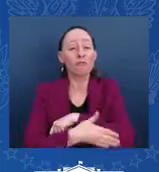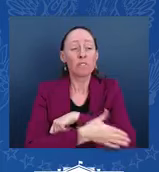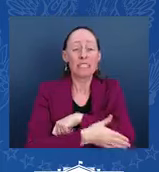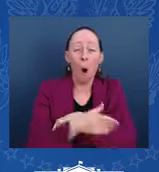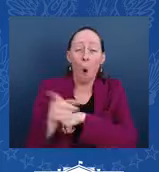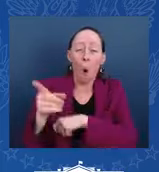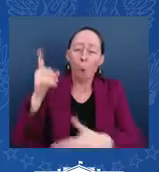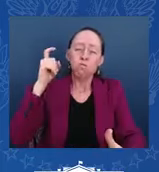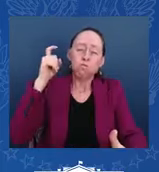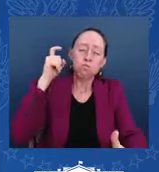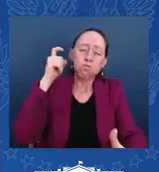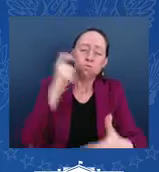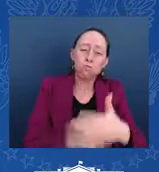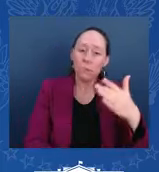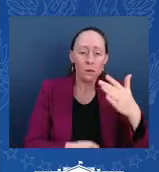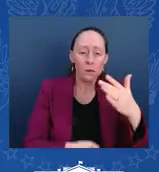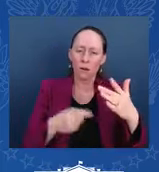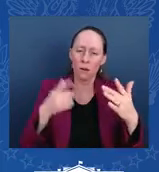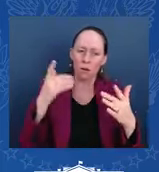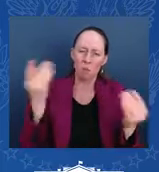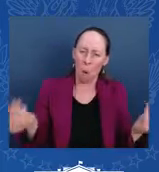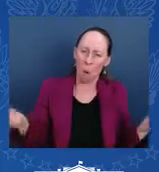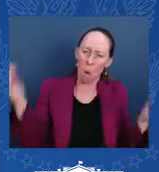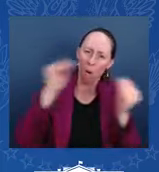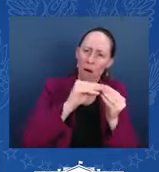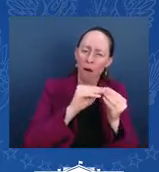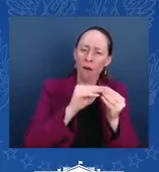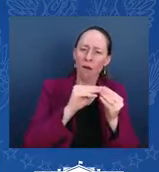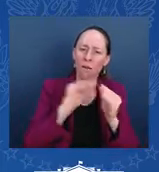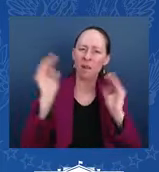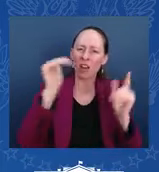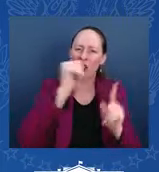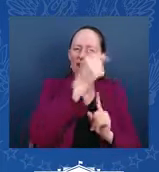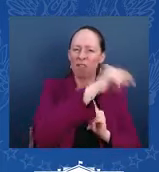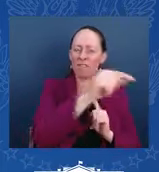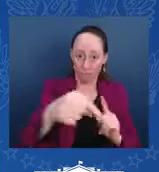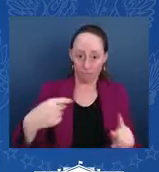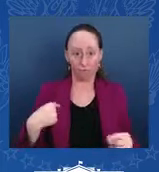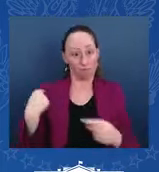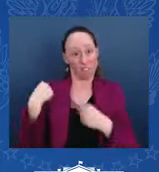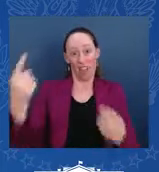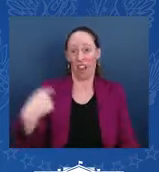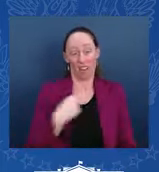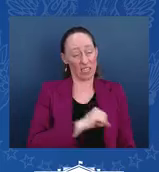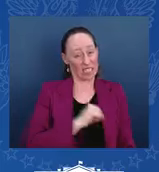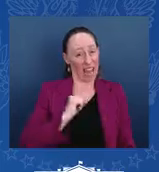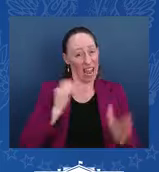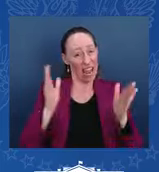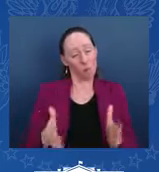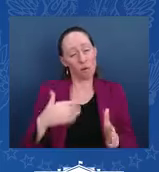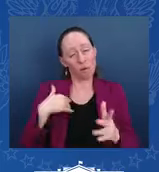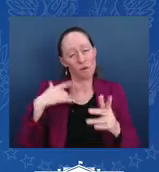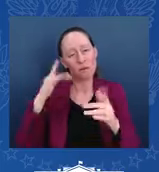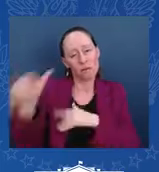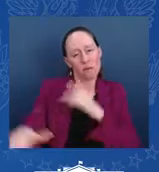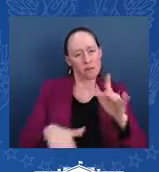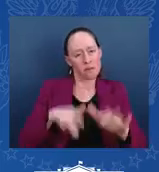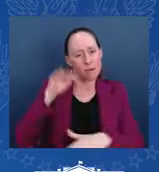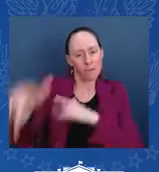been fighting like others Big Pharma since I was a United States Senator. Back in the days, we were told they couldn't be touched. They had an exemption,